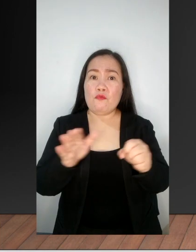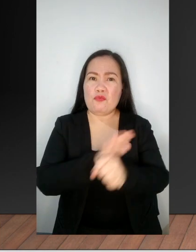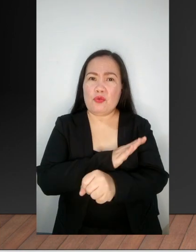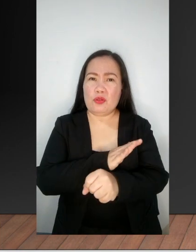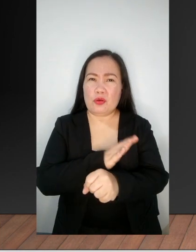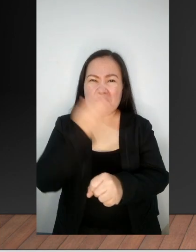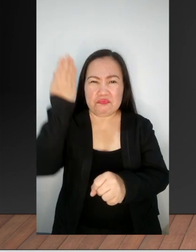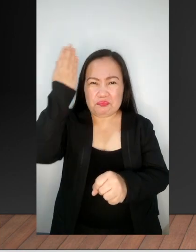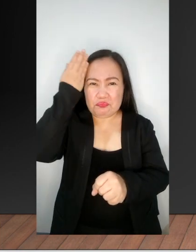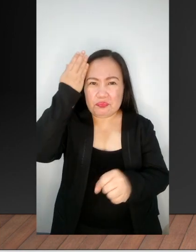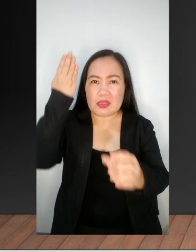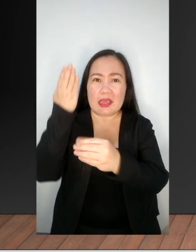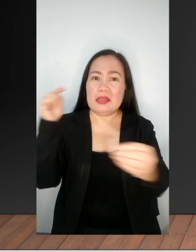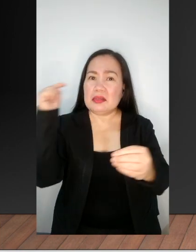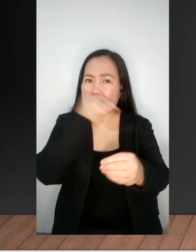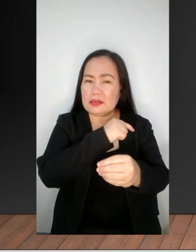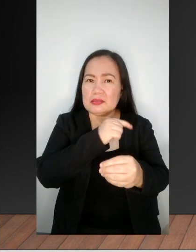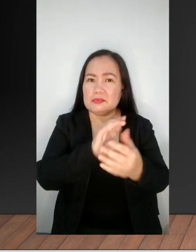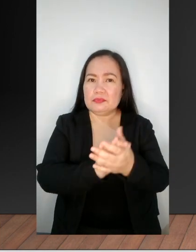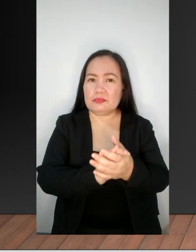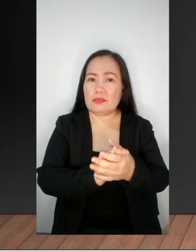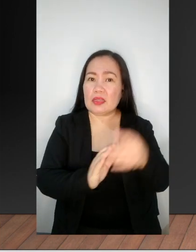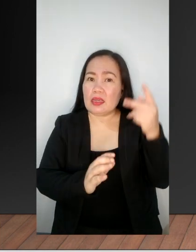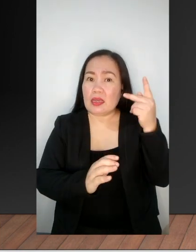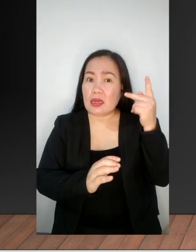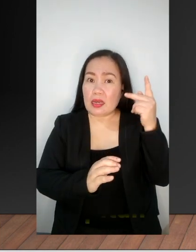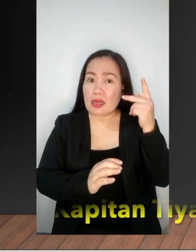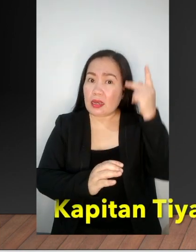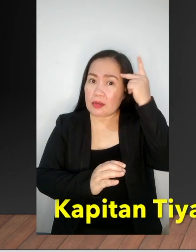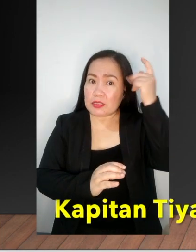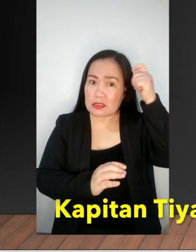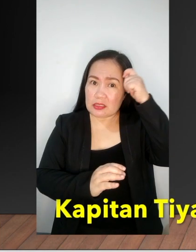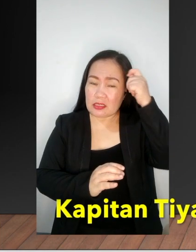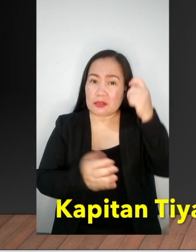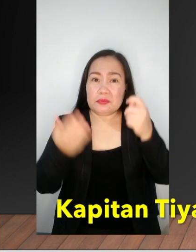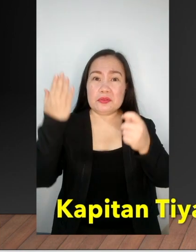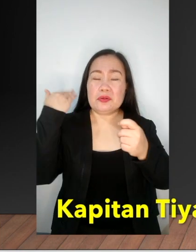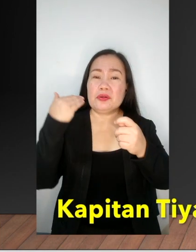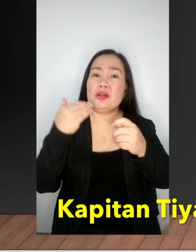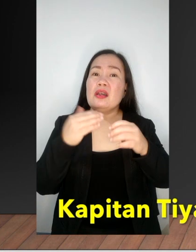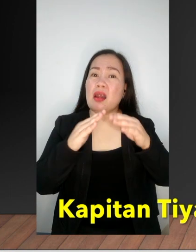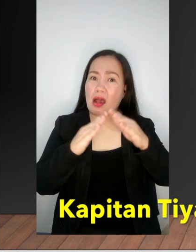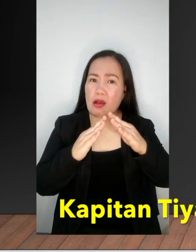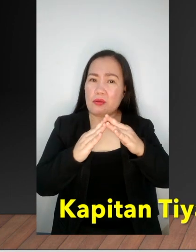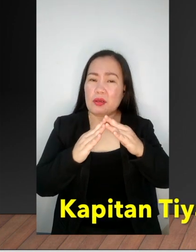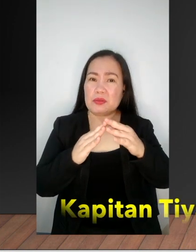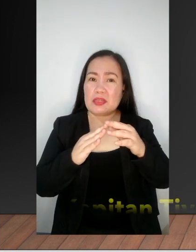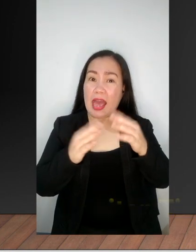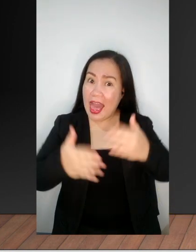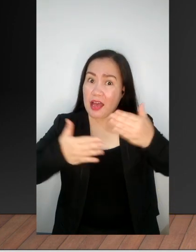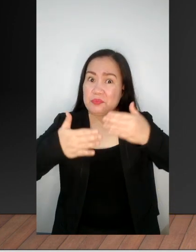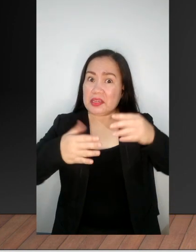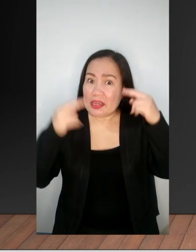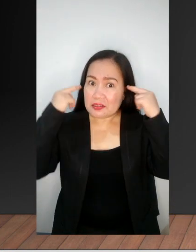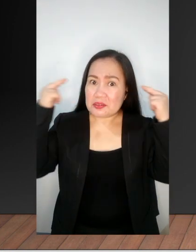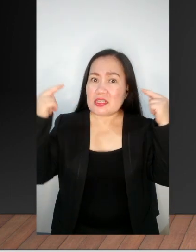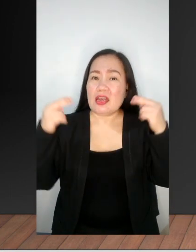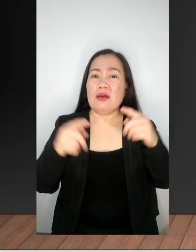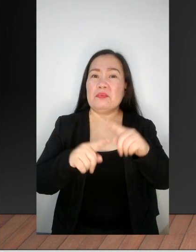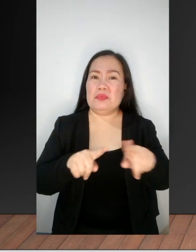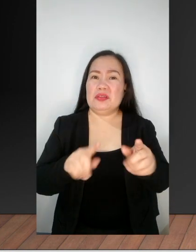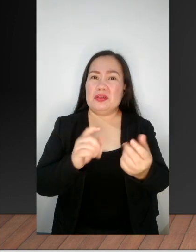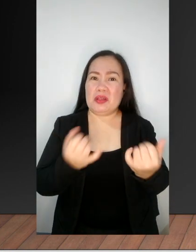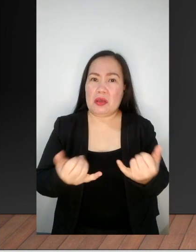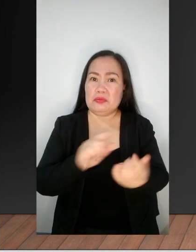and lies. Captain Tiago's former home, that was happy and noisy, has been replaced by sadness